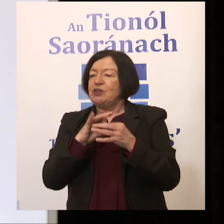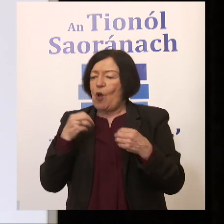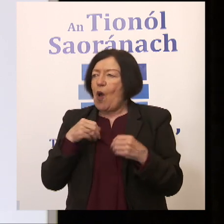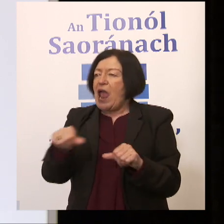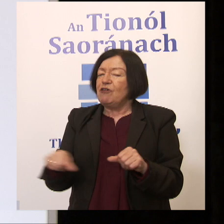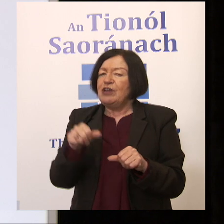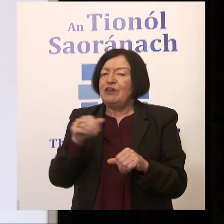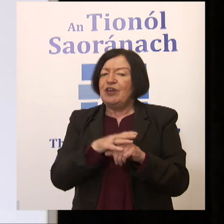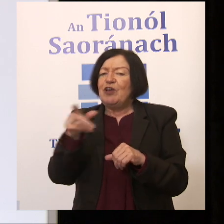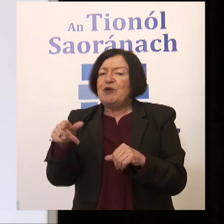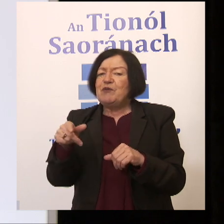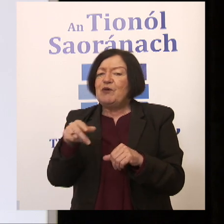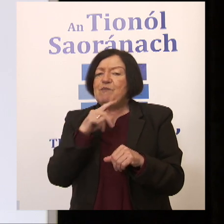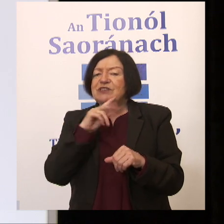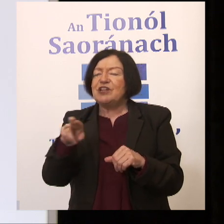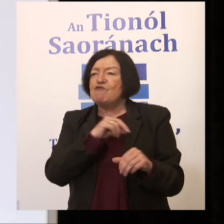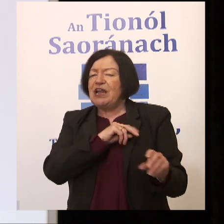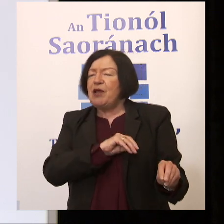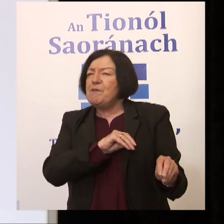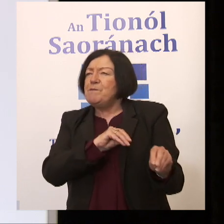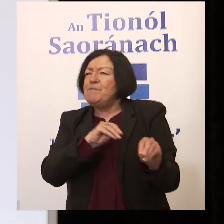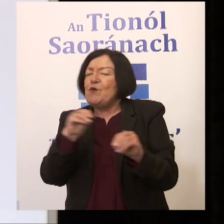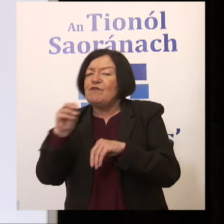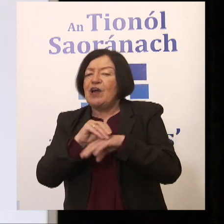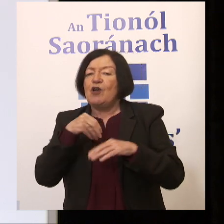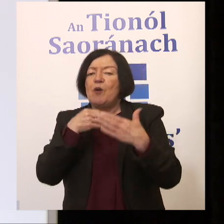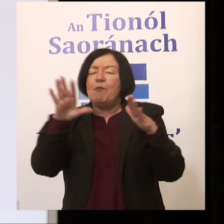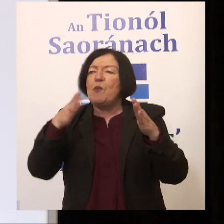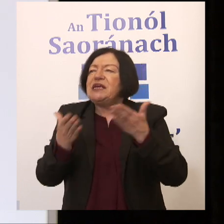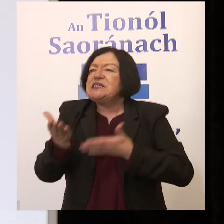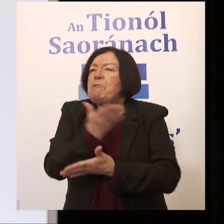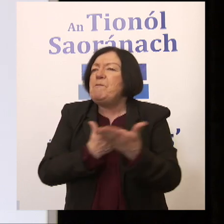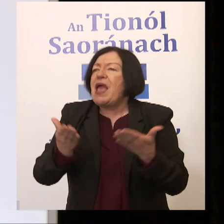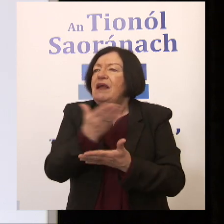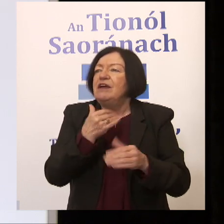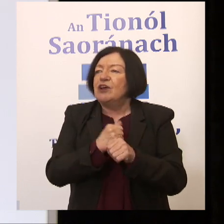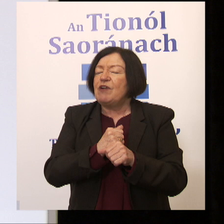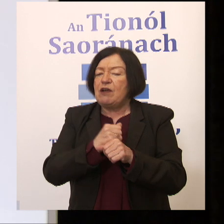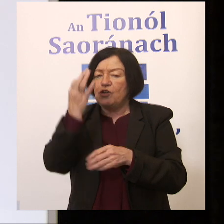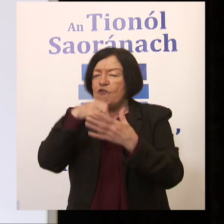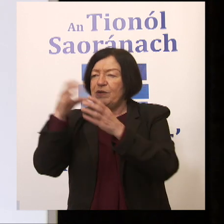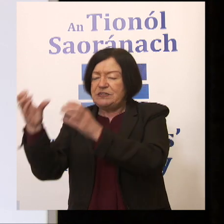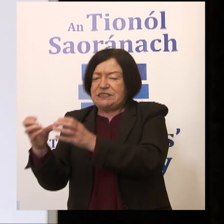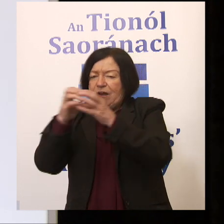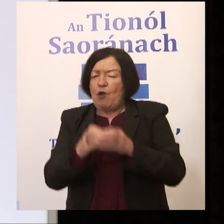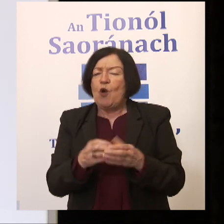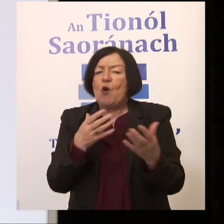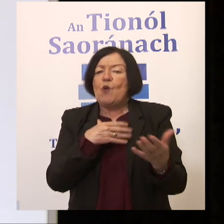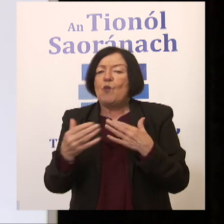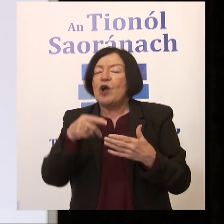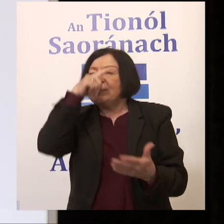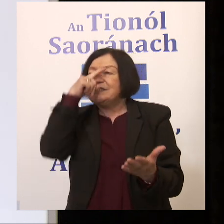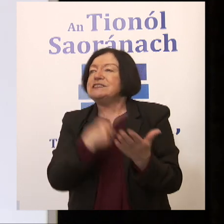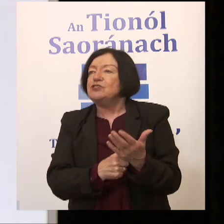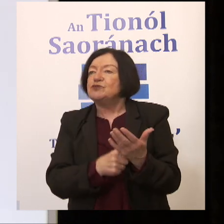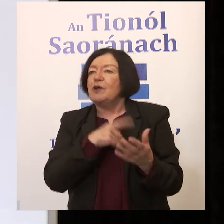on the one hand, but it's never really carried over to much in the way of a public debate around devolution. What are the things that what are the decisions